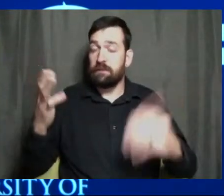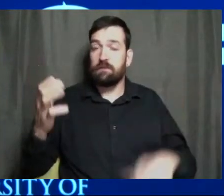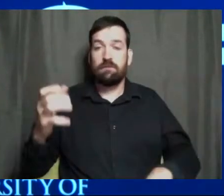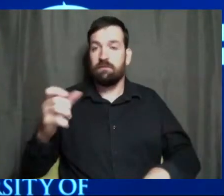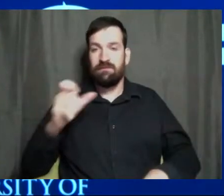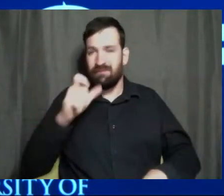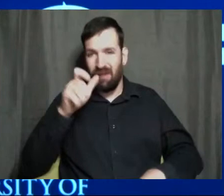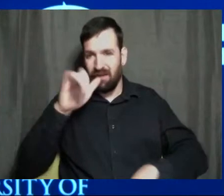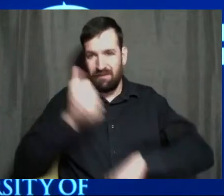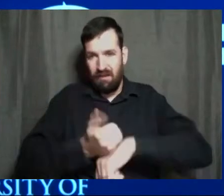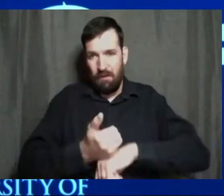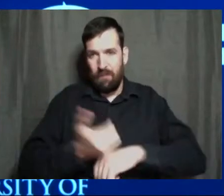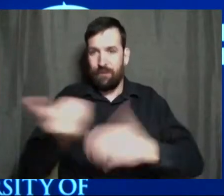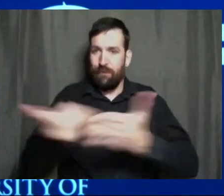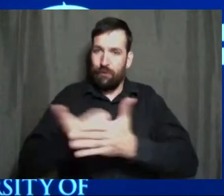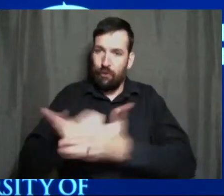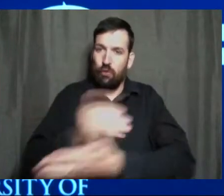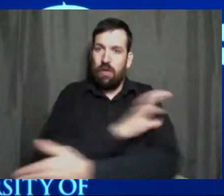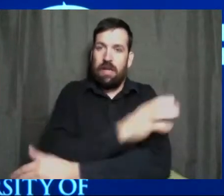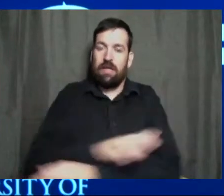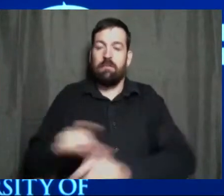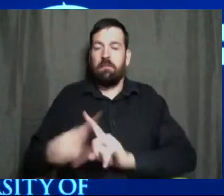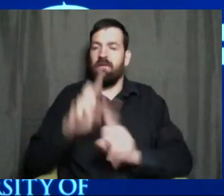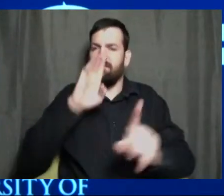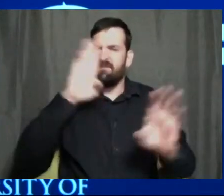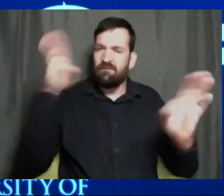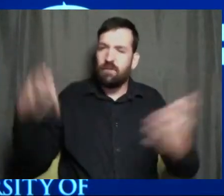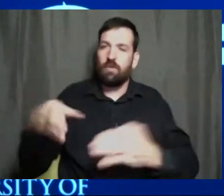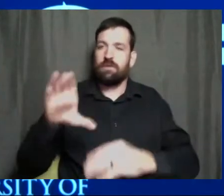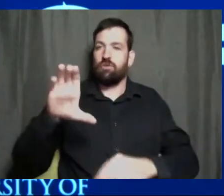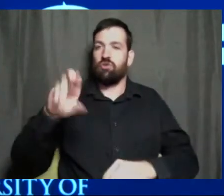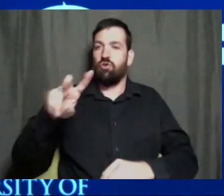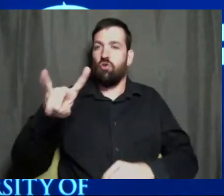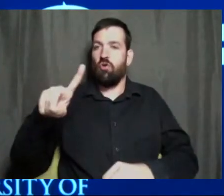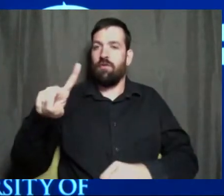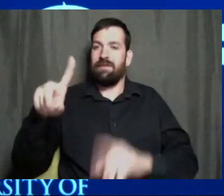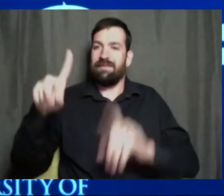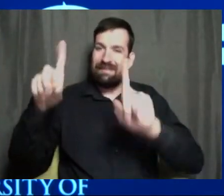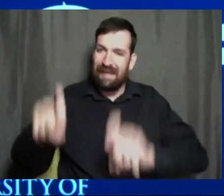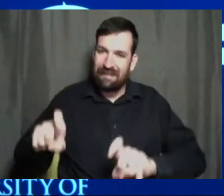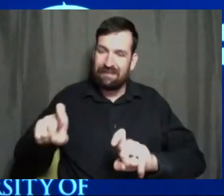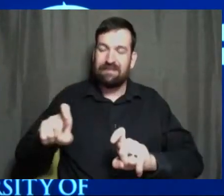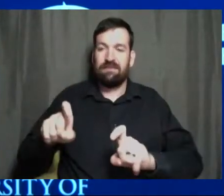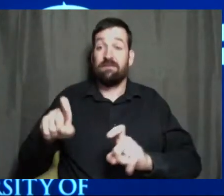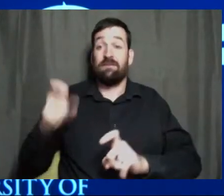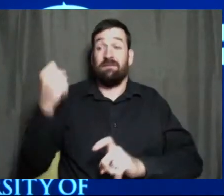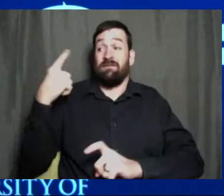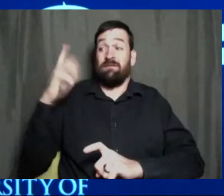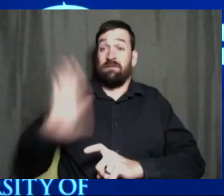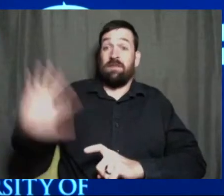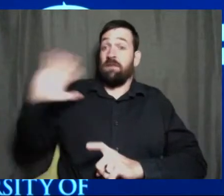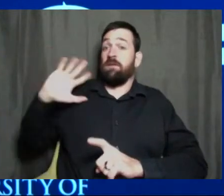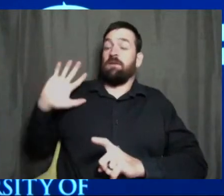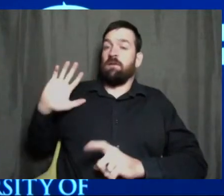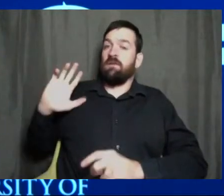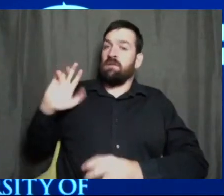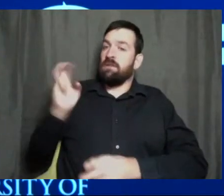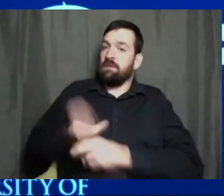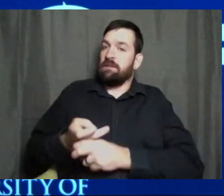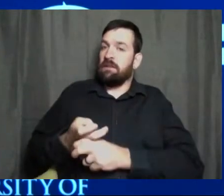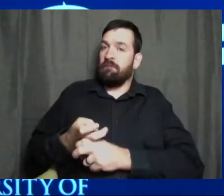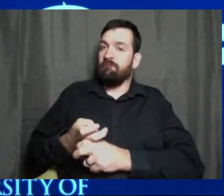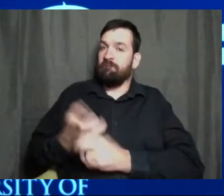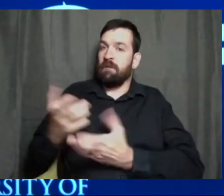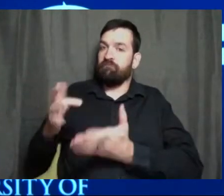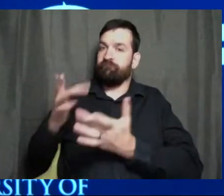we focused a lot on COVID testing, which was difficult to come by in the beginning of the pandemic. And then now we've